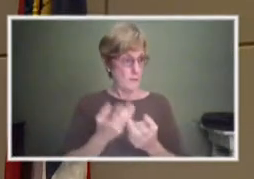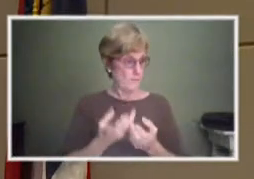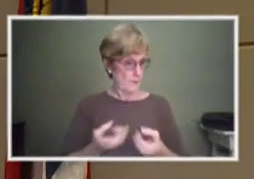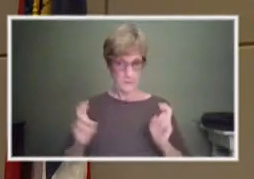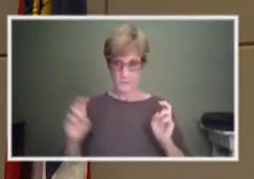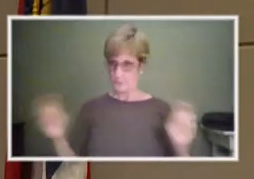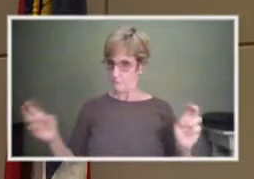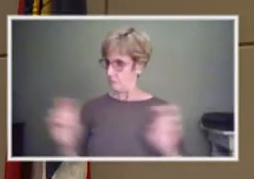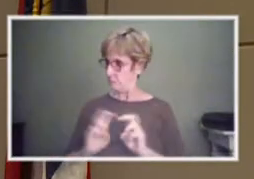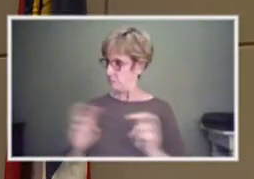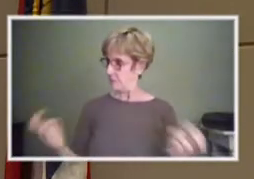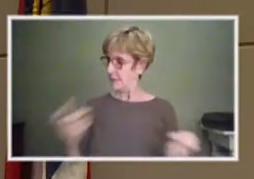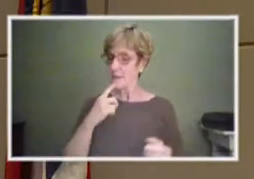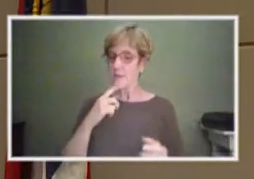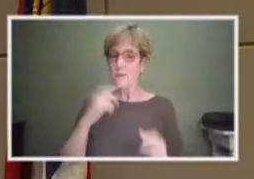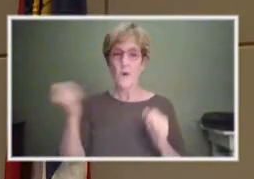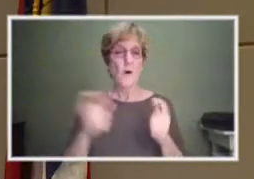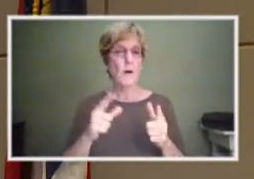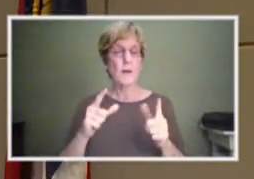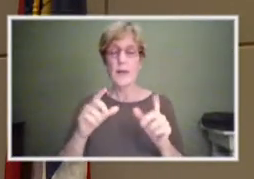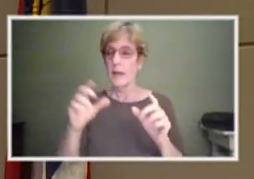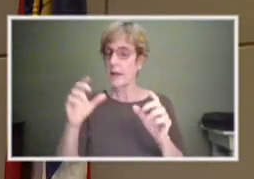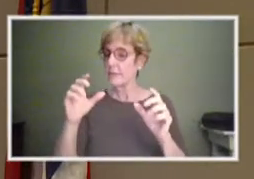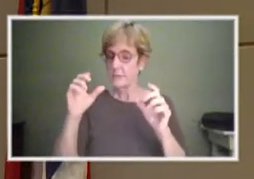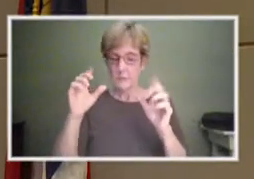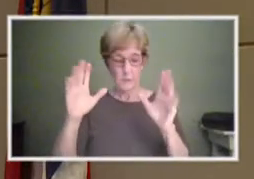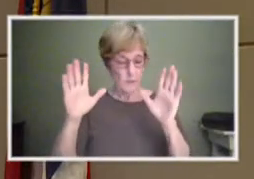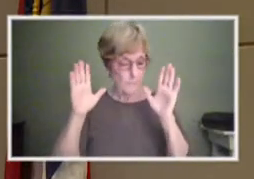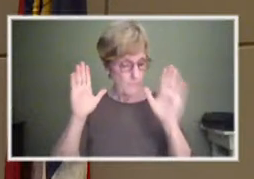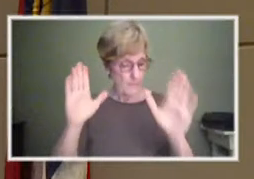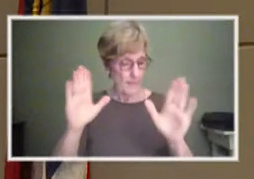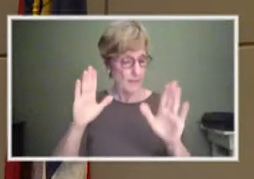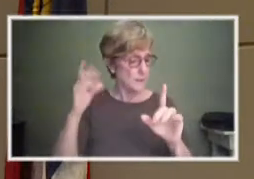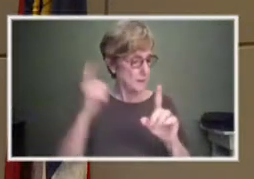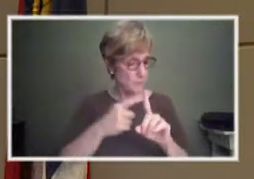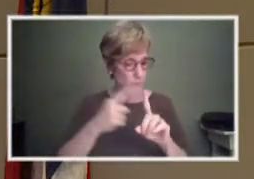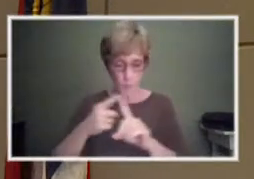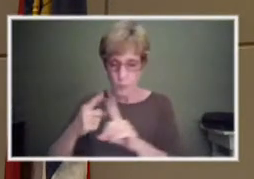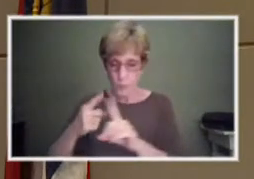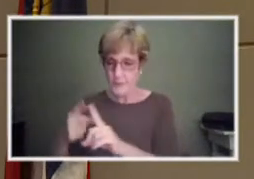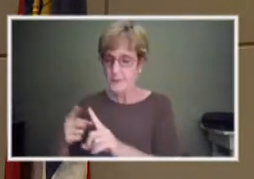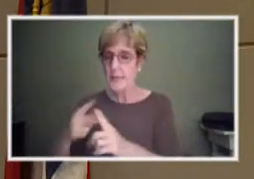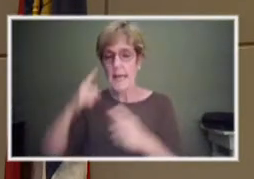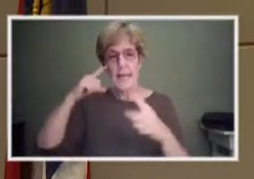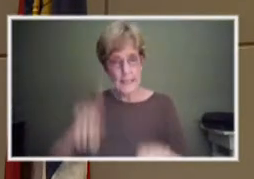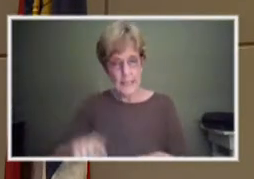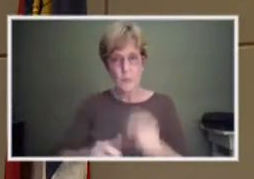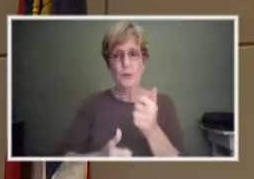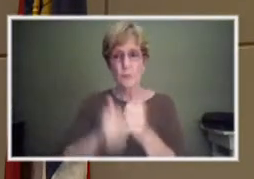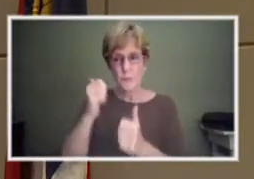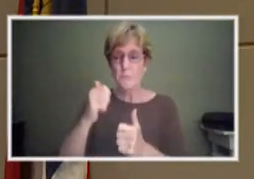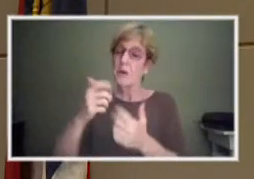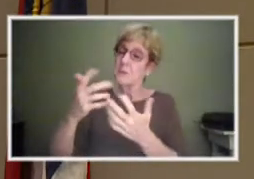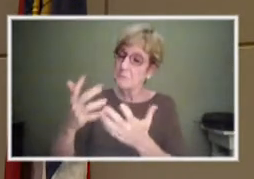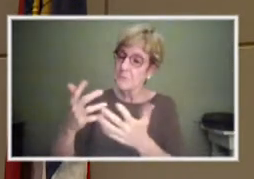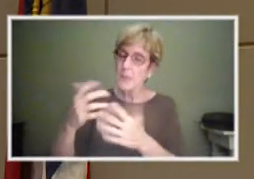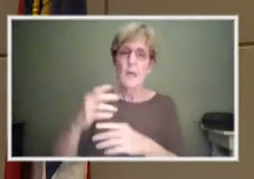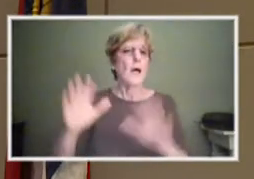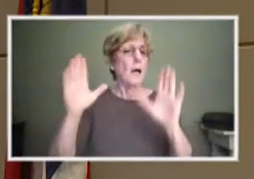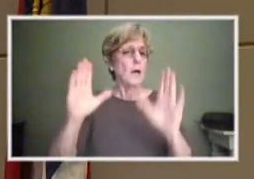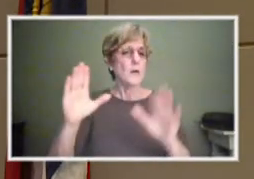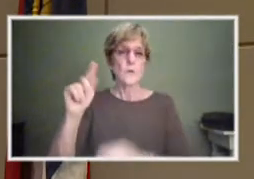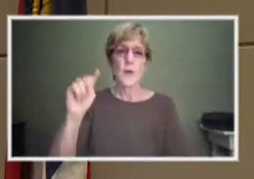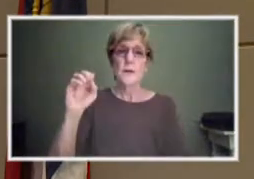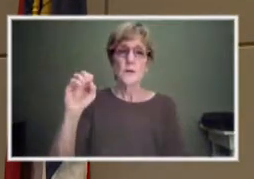all had amazing points, and I agree with all of them largely. We have a great tool that we will learn